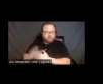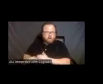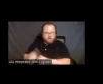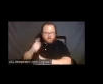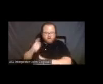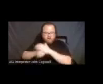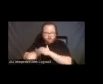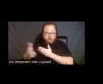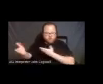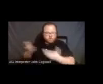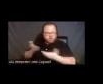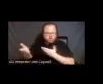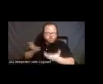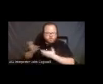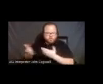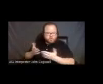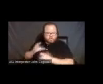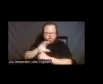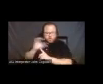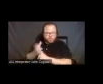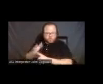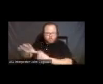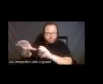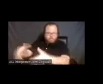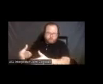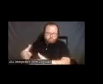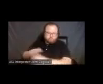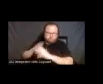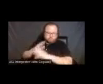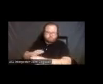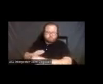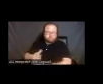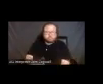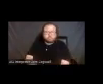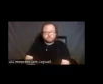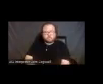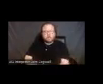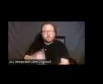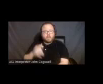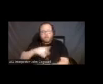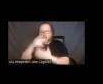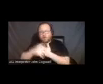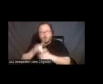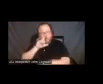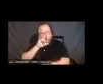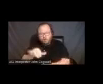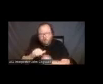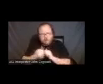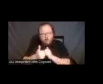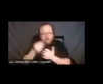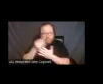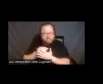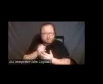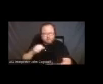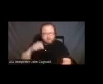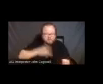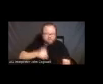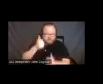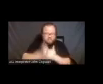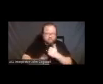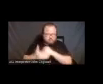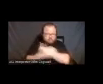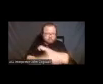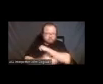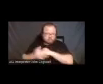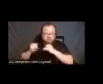cultural population-based prevention. What these programs will look like or how these funds can benefit each county